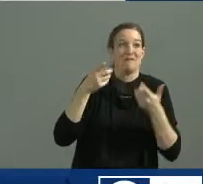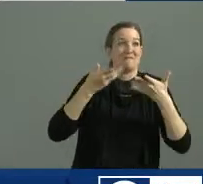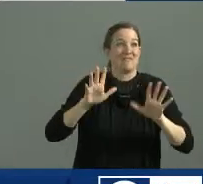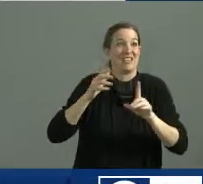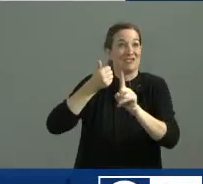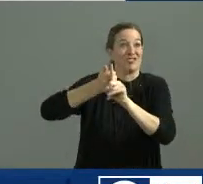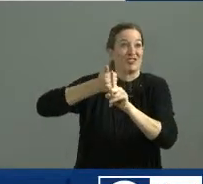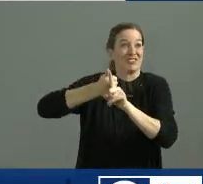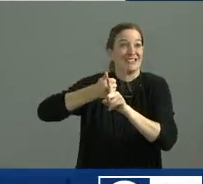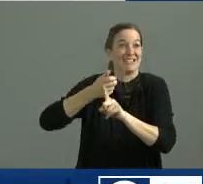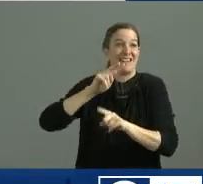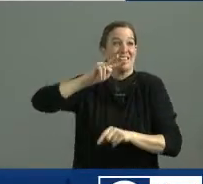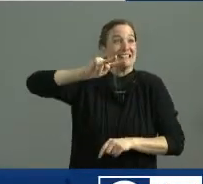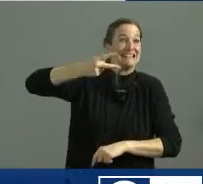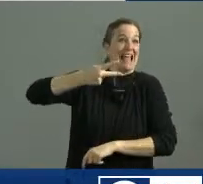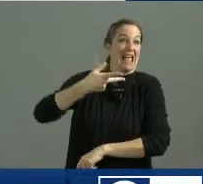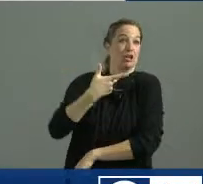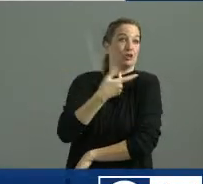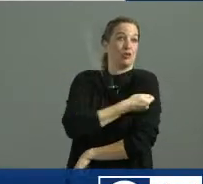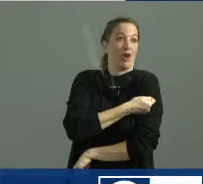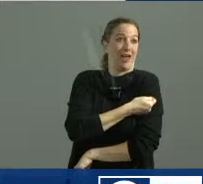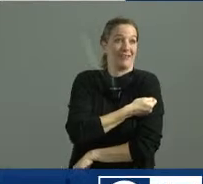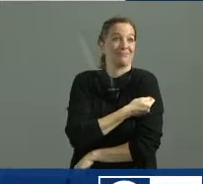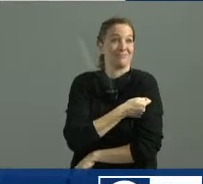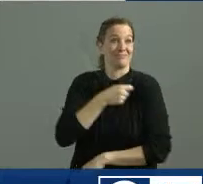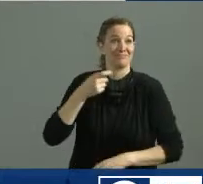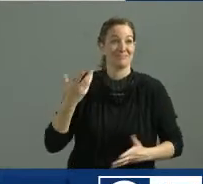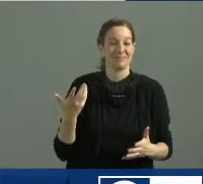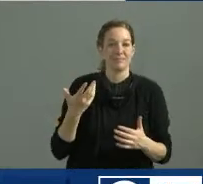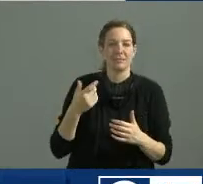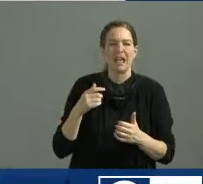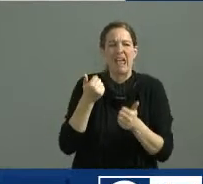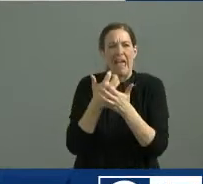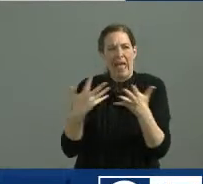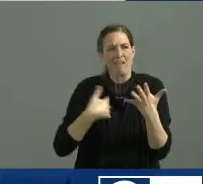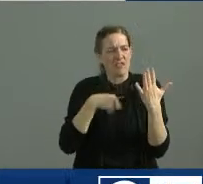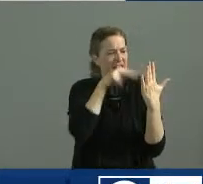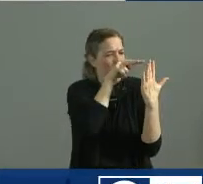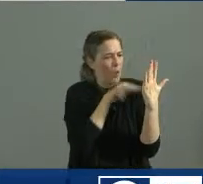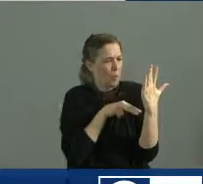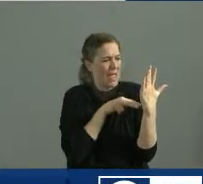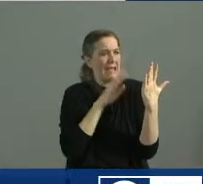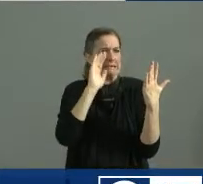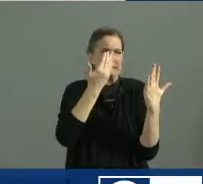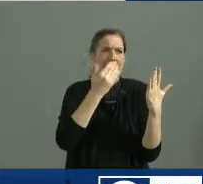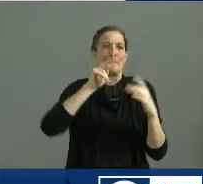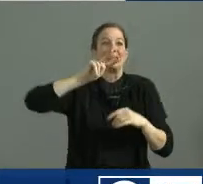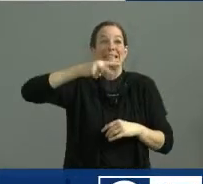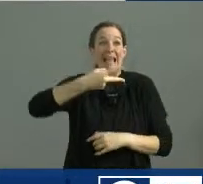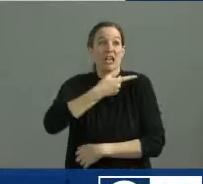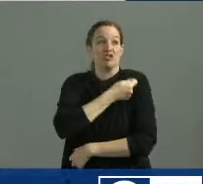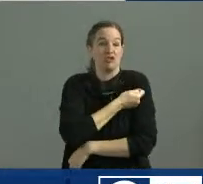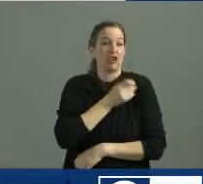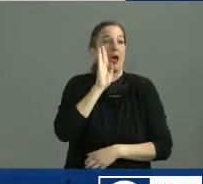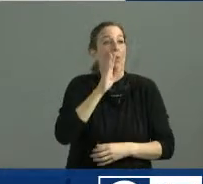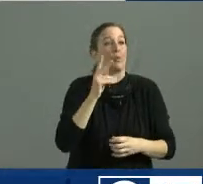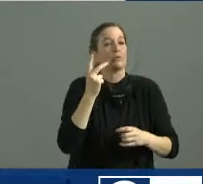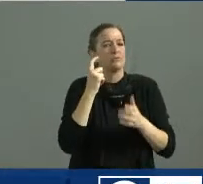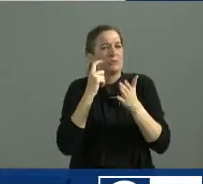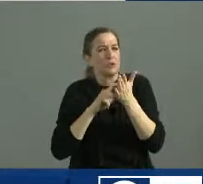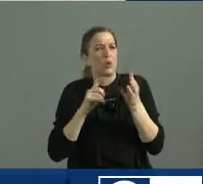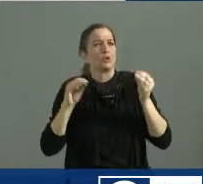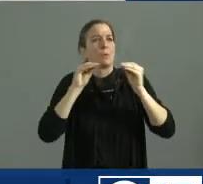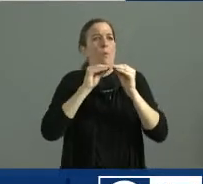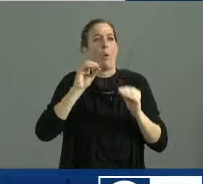other day, and everything I had read is that the second dose usually elicited more side effects. Do you have any? I did not have any. You know,